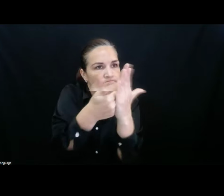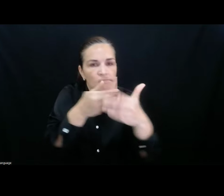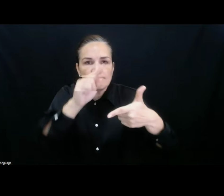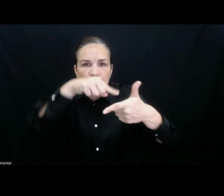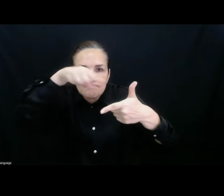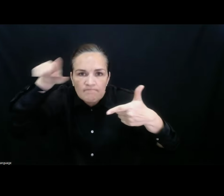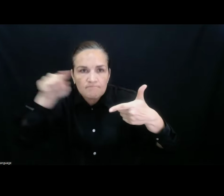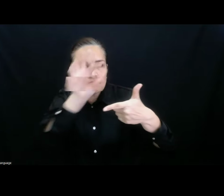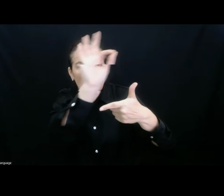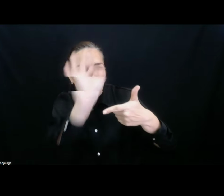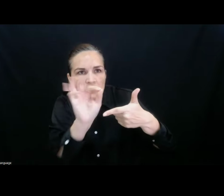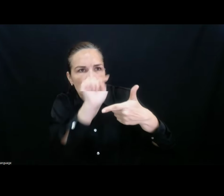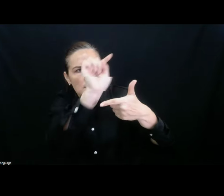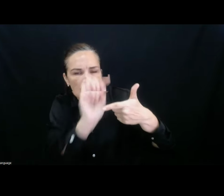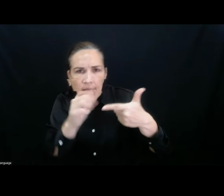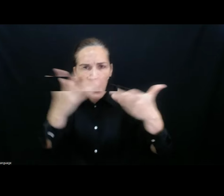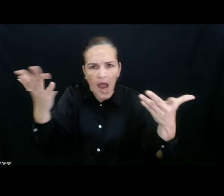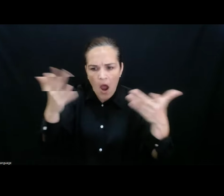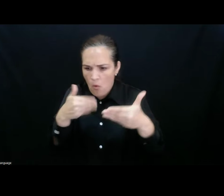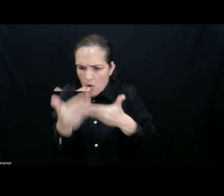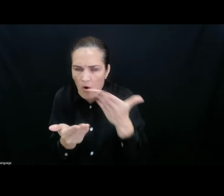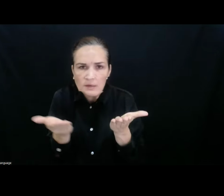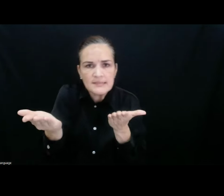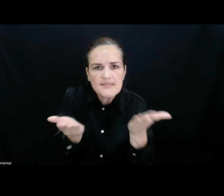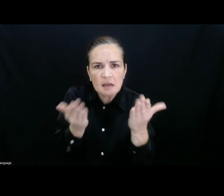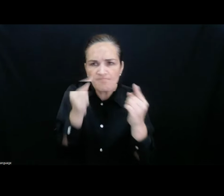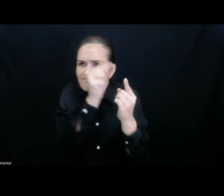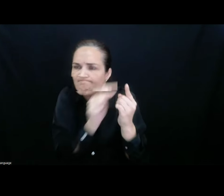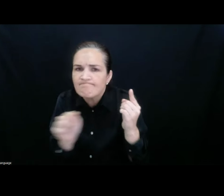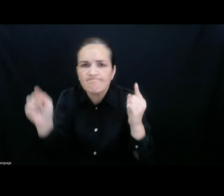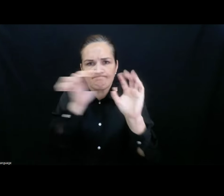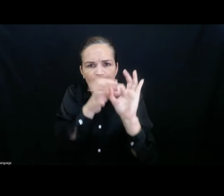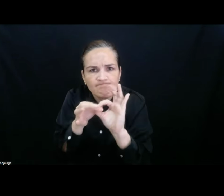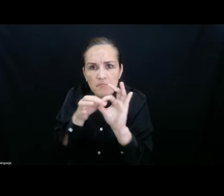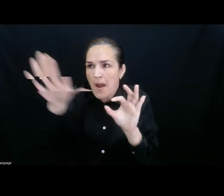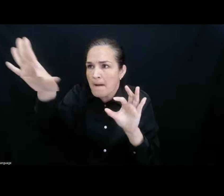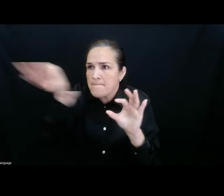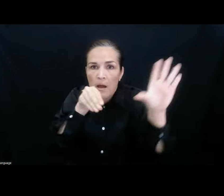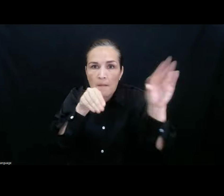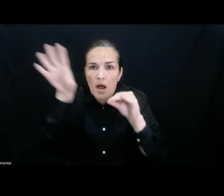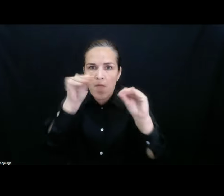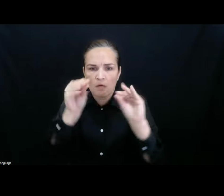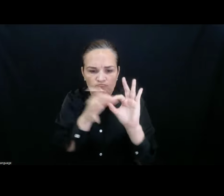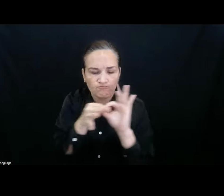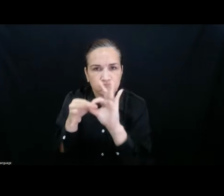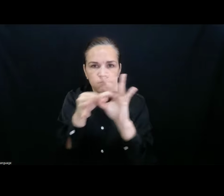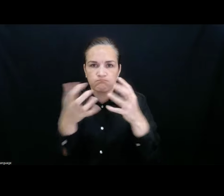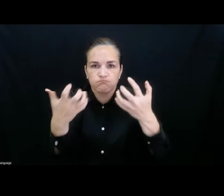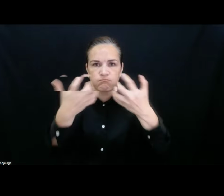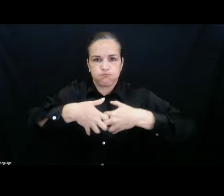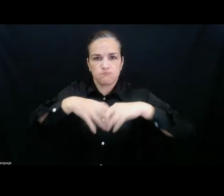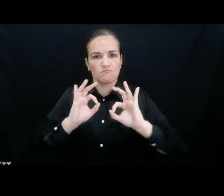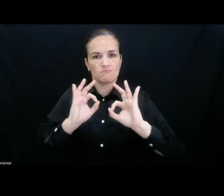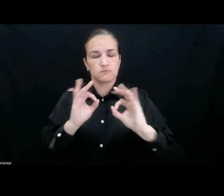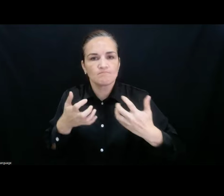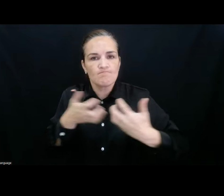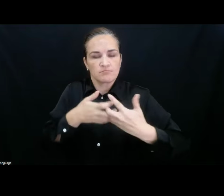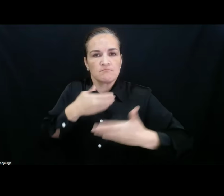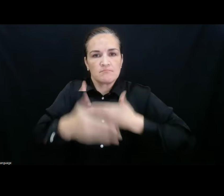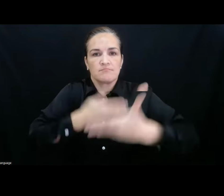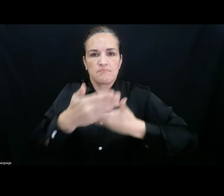delivery, just to name some of them, and ensuring that every component is addressed It really requires that